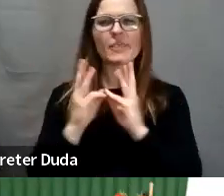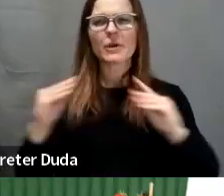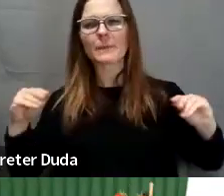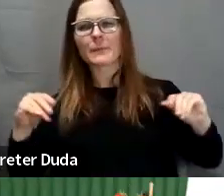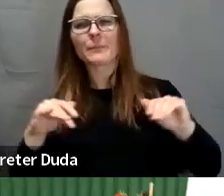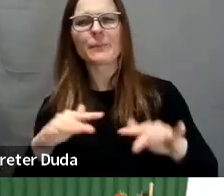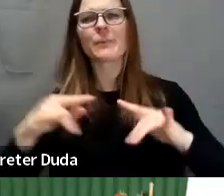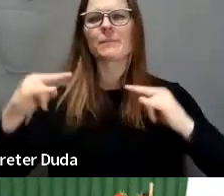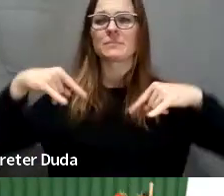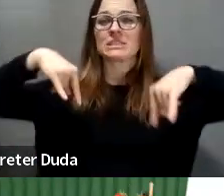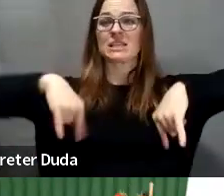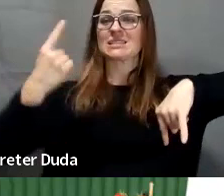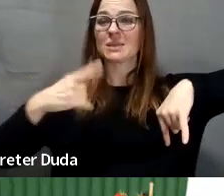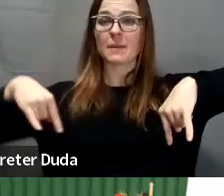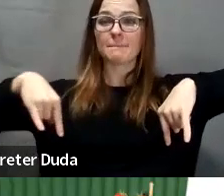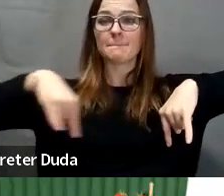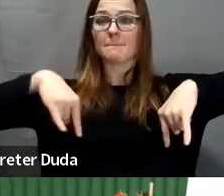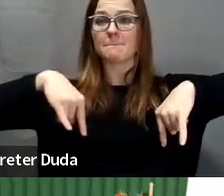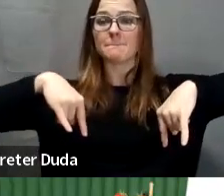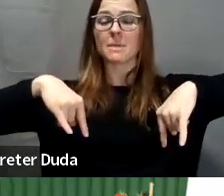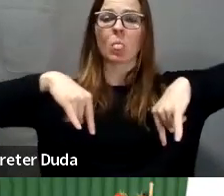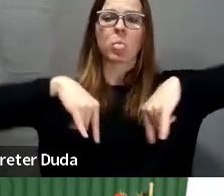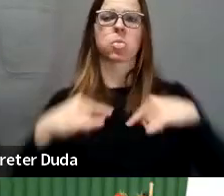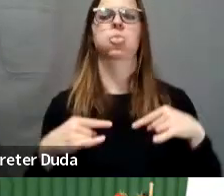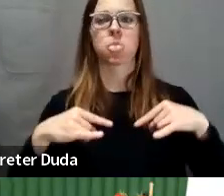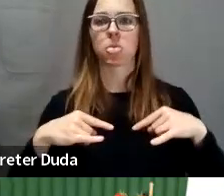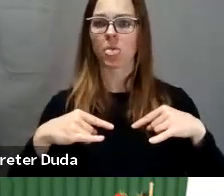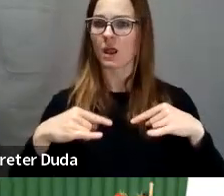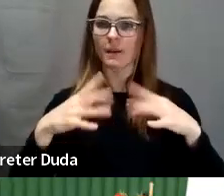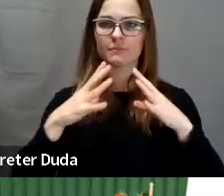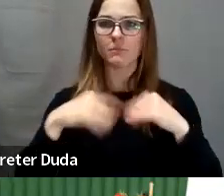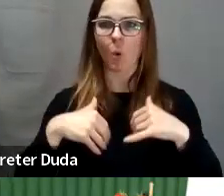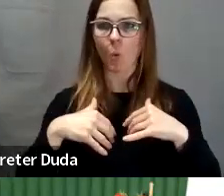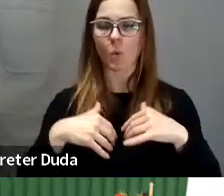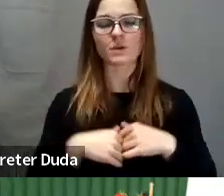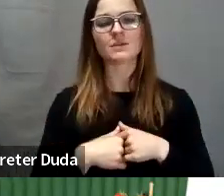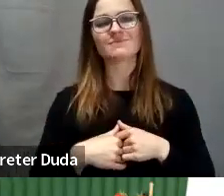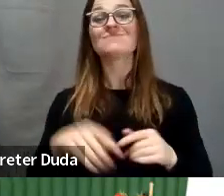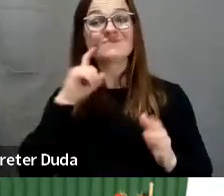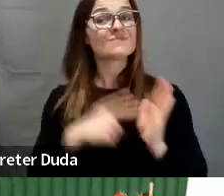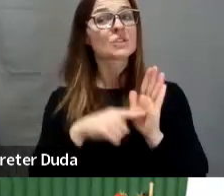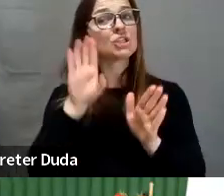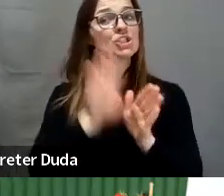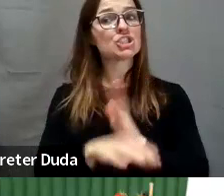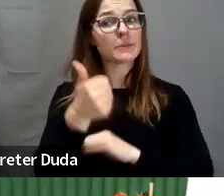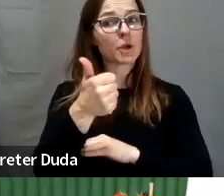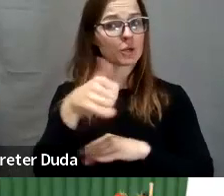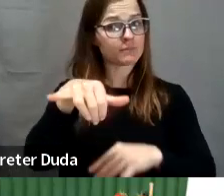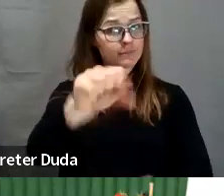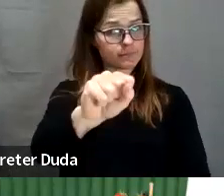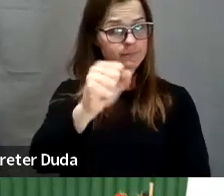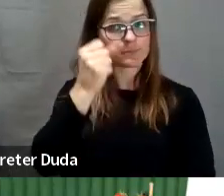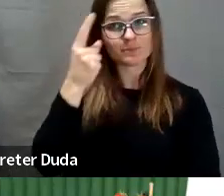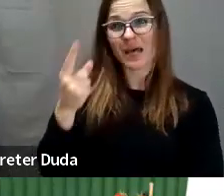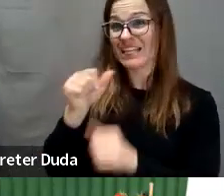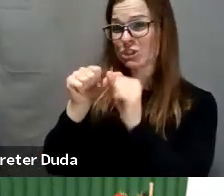And so recognizing that these are cheaper, but they're also less durable than some other options